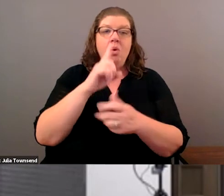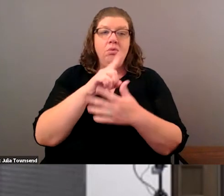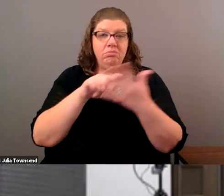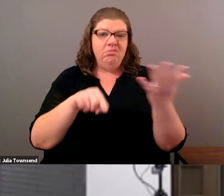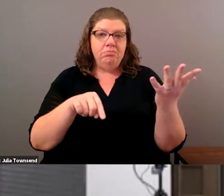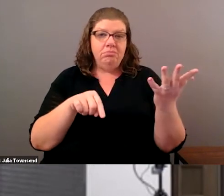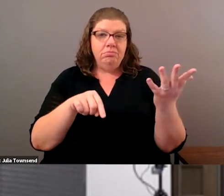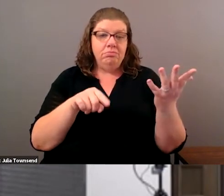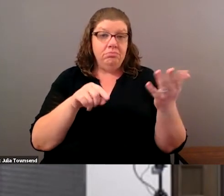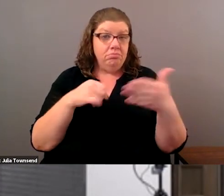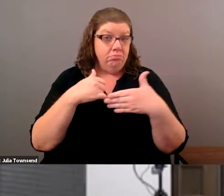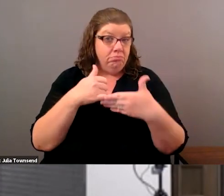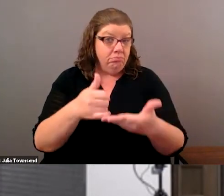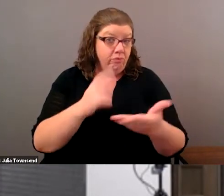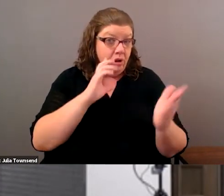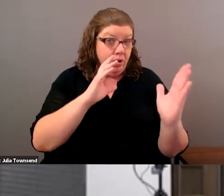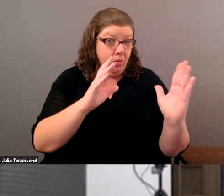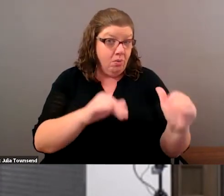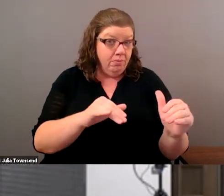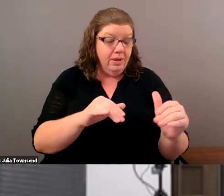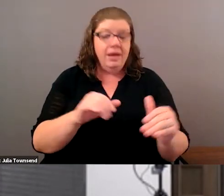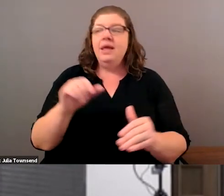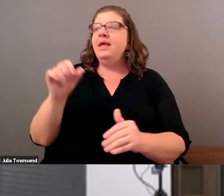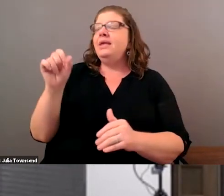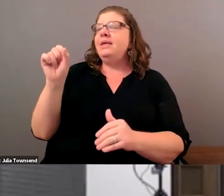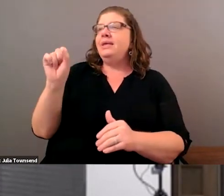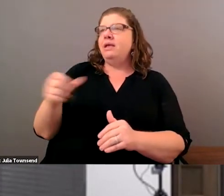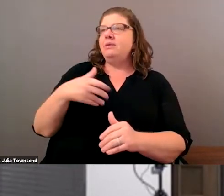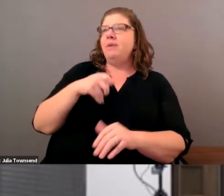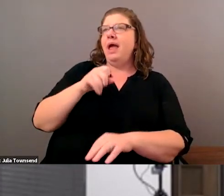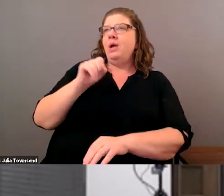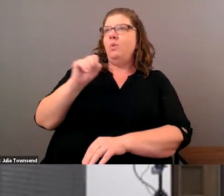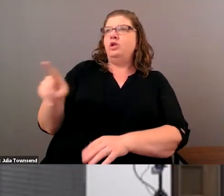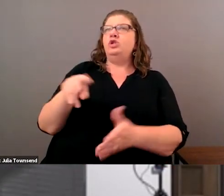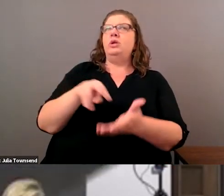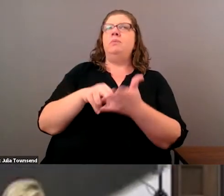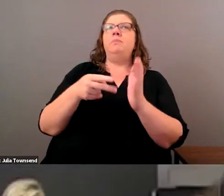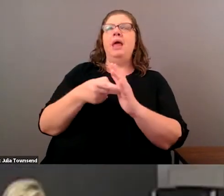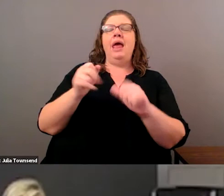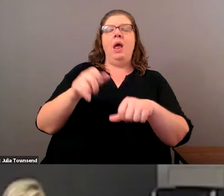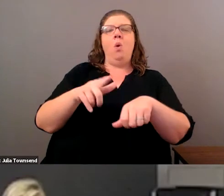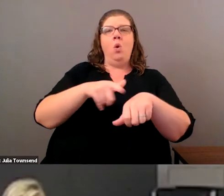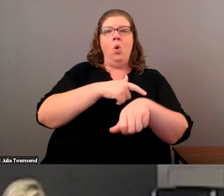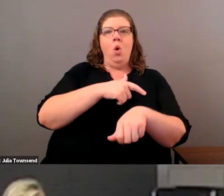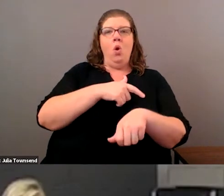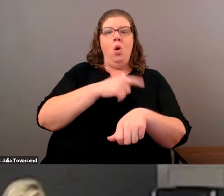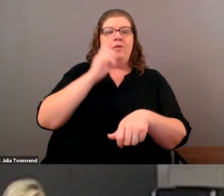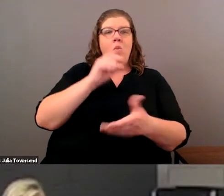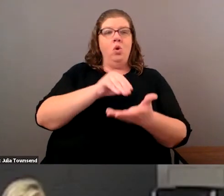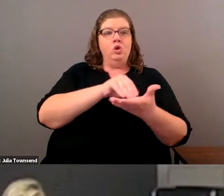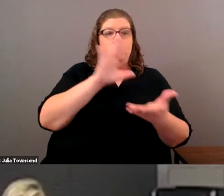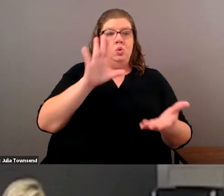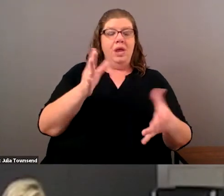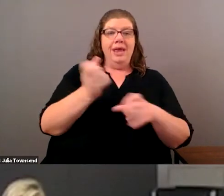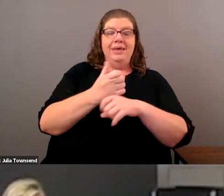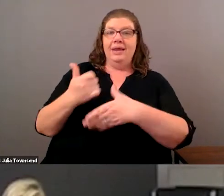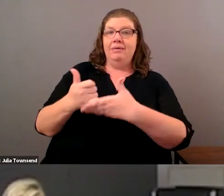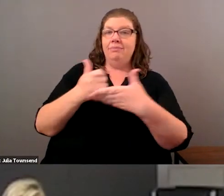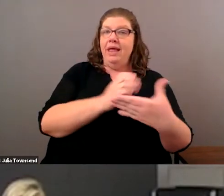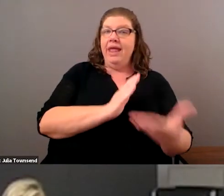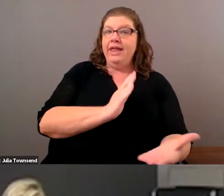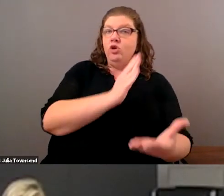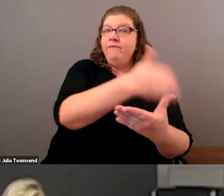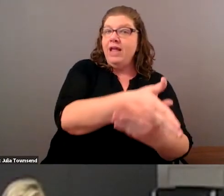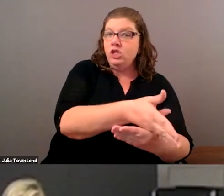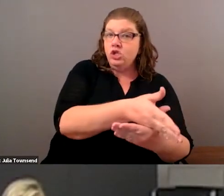helpful. Yes, my thing was, okay, how long does it take for a student to receive academic interventions? And basically,